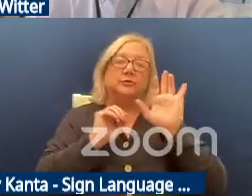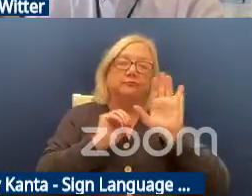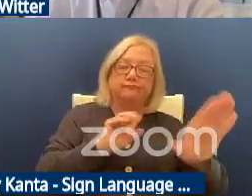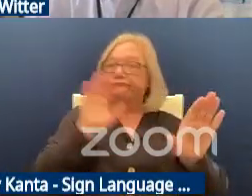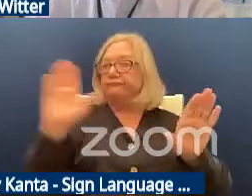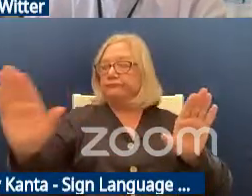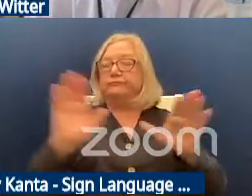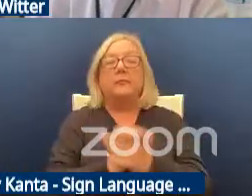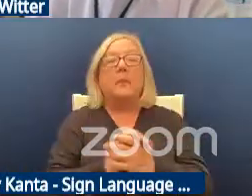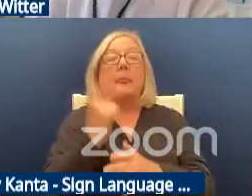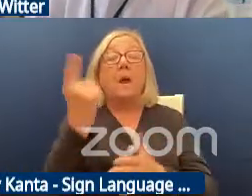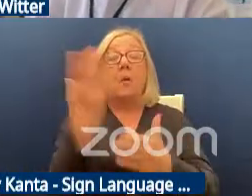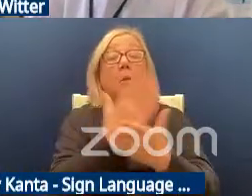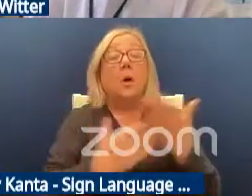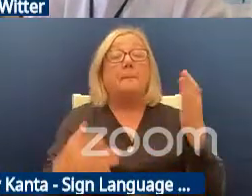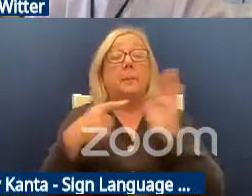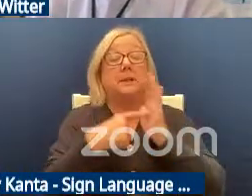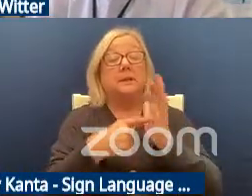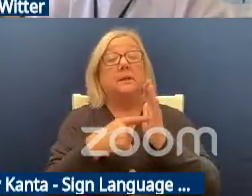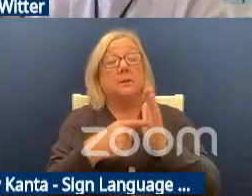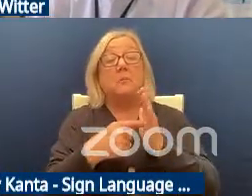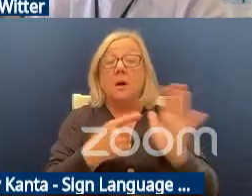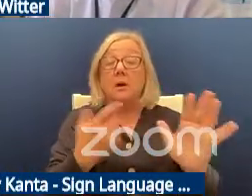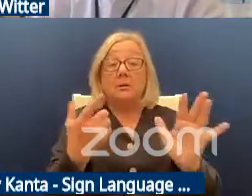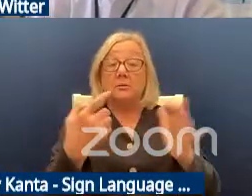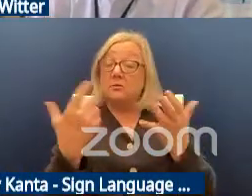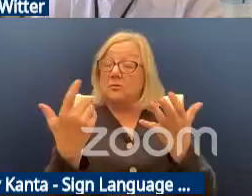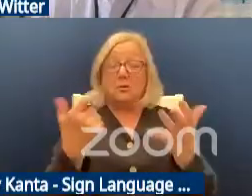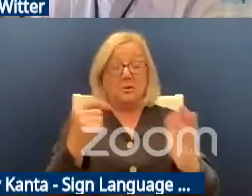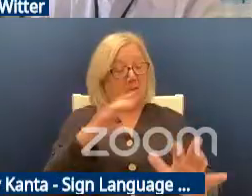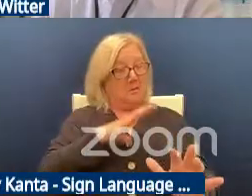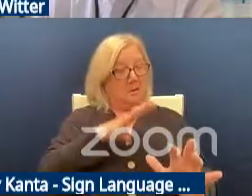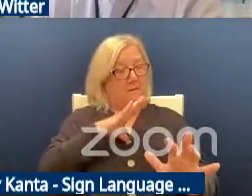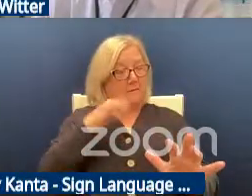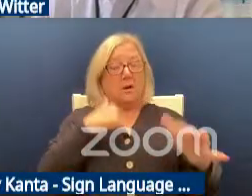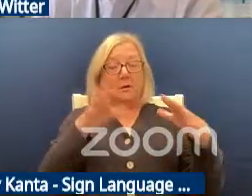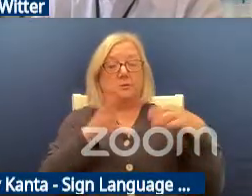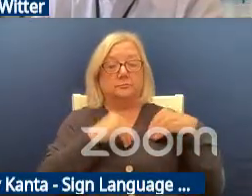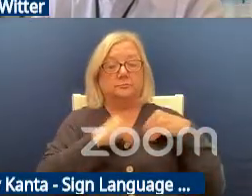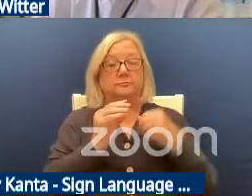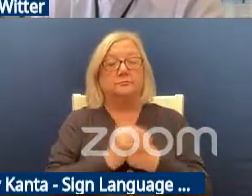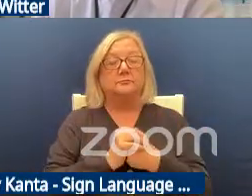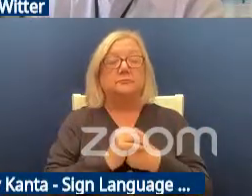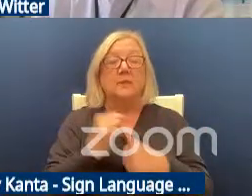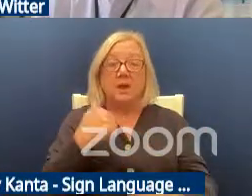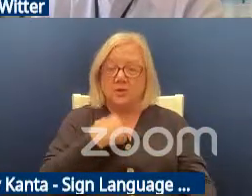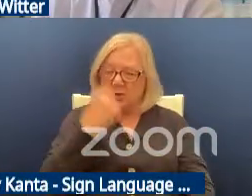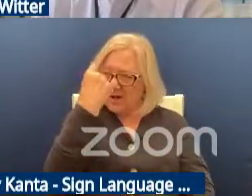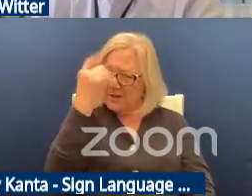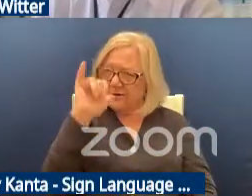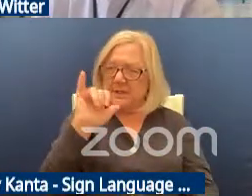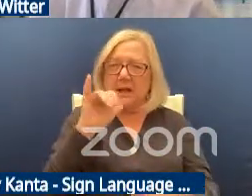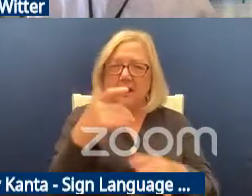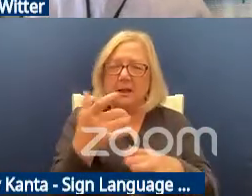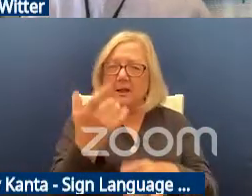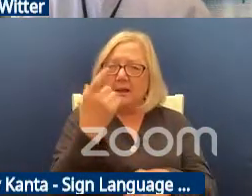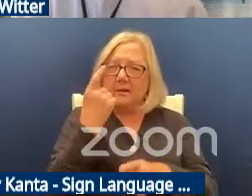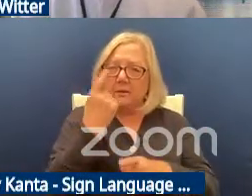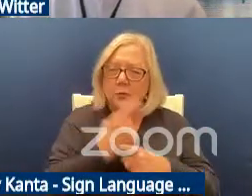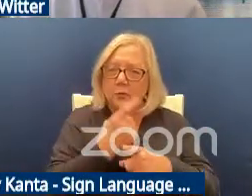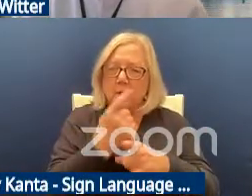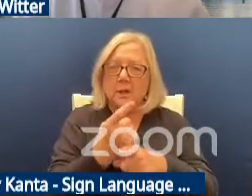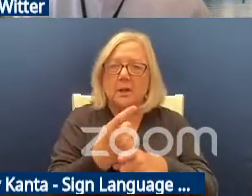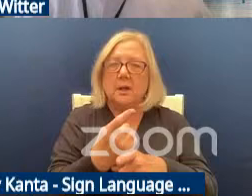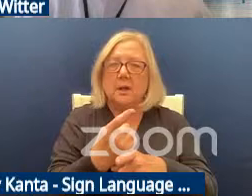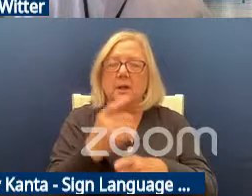model, as I described, I'm okay with that. Do I understand that correctly? Is that the proper characterization, that